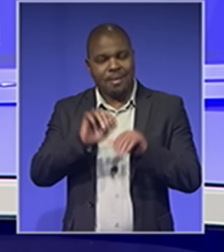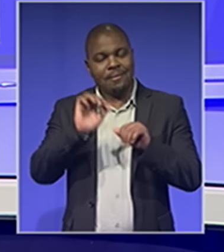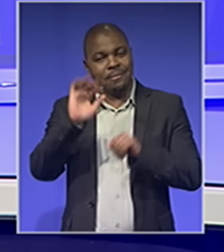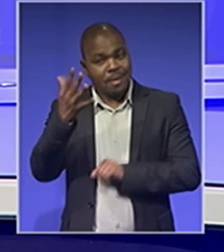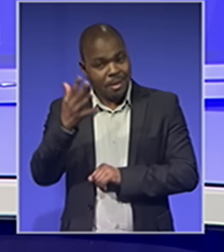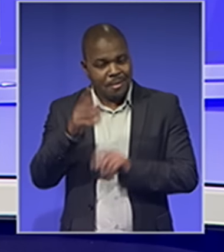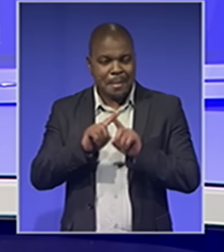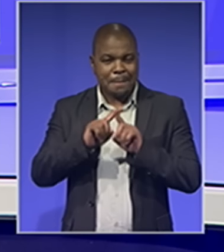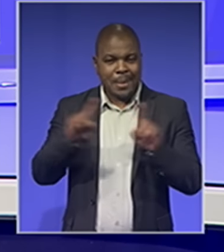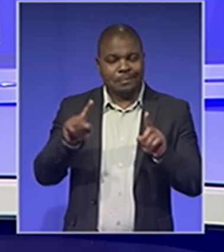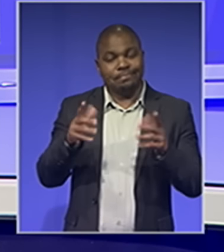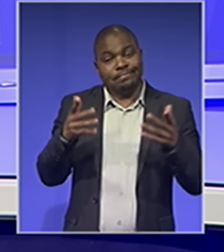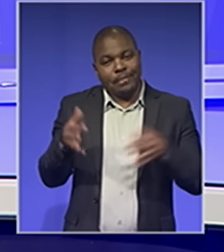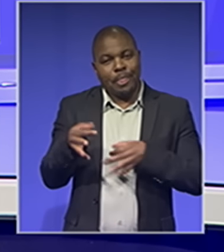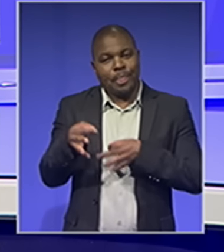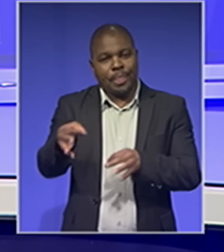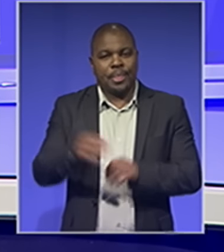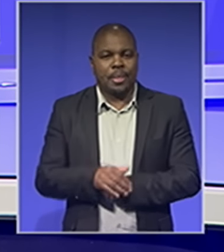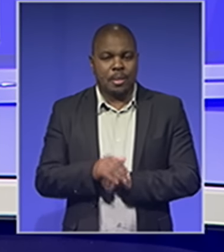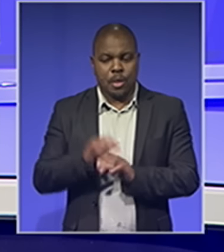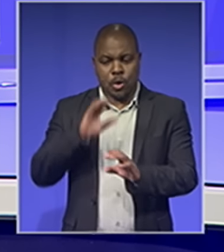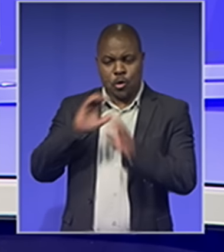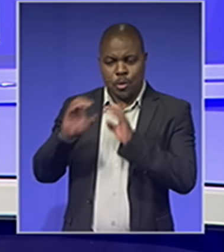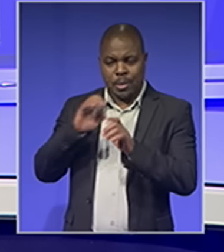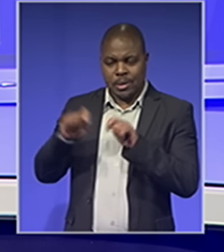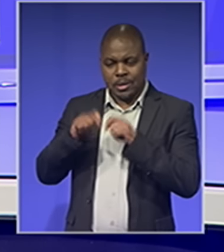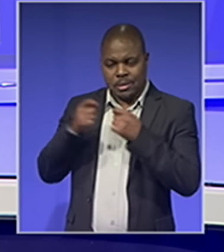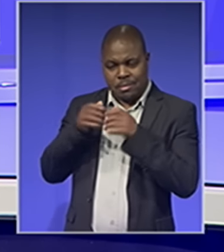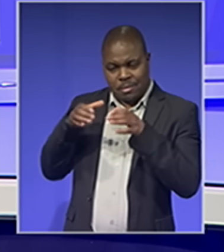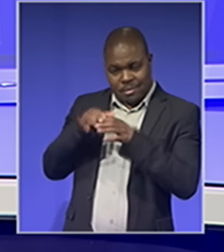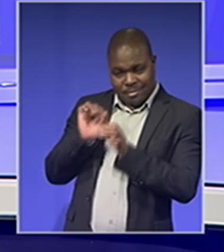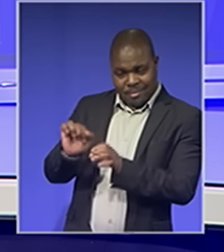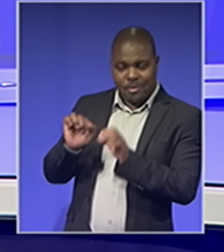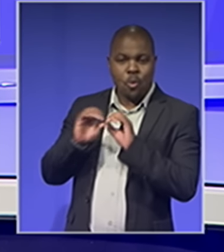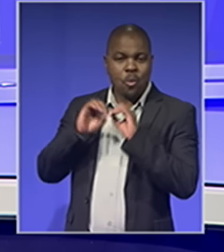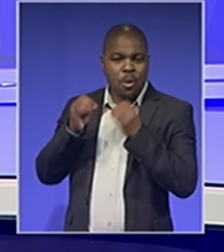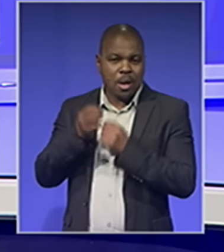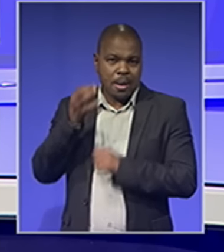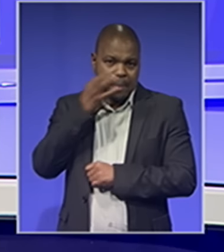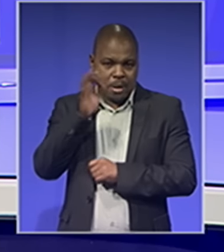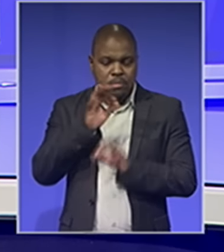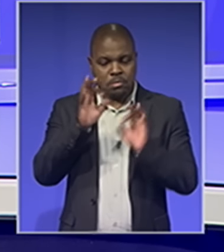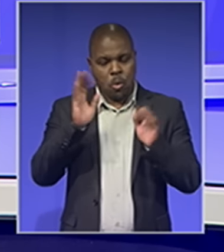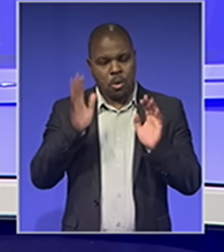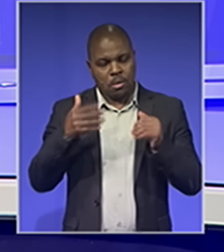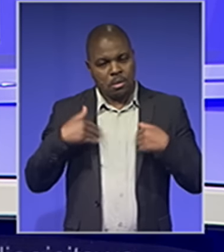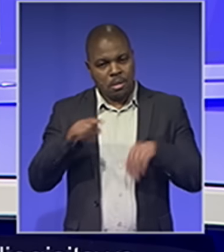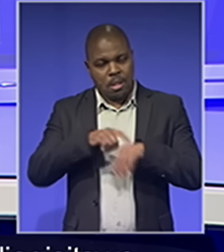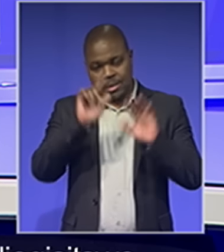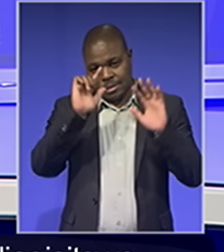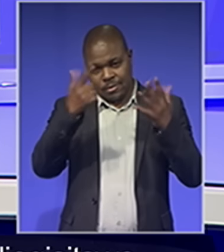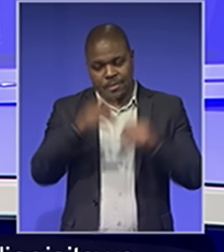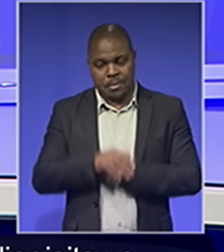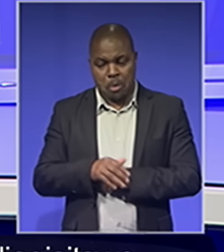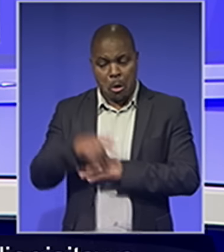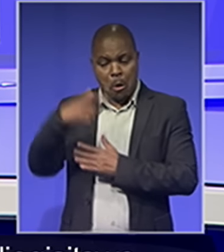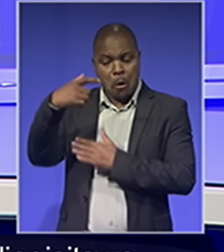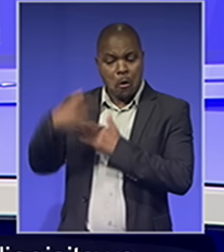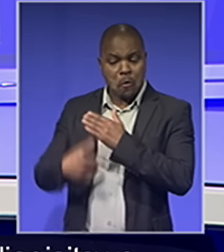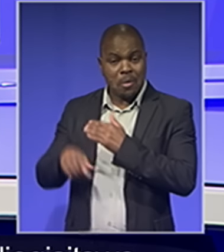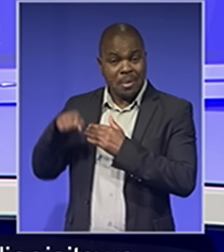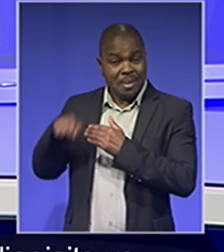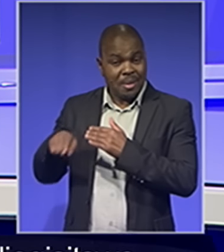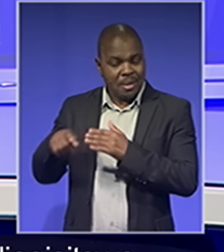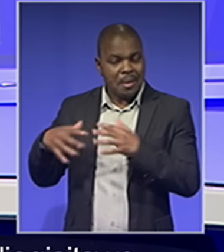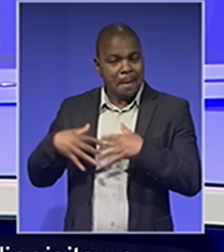ntse jalo setlhopha sa ditlhaeletsano sa lekoko se tlhomamisitse gore e tla simolola ka ura ya 7. Conference eno e tla